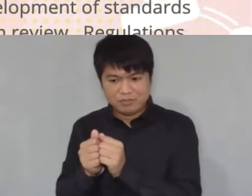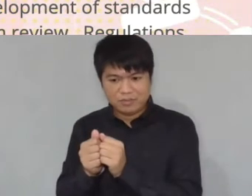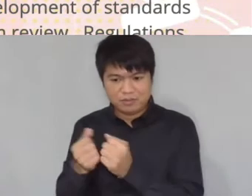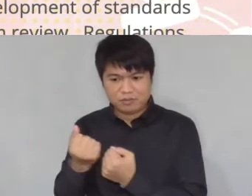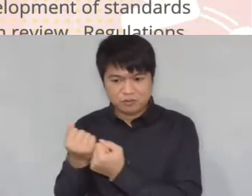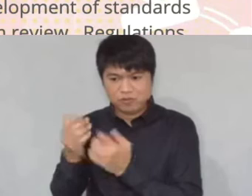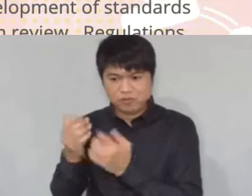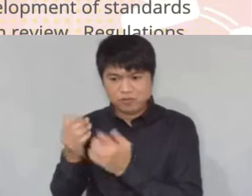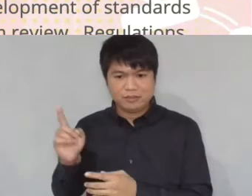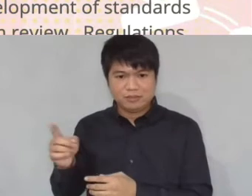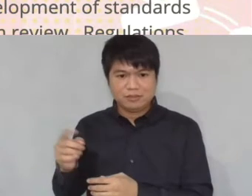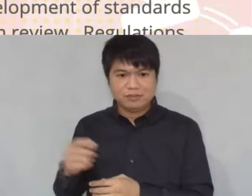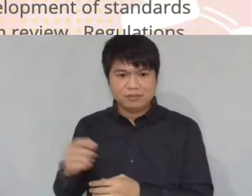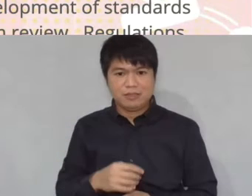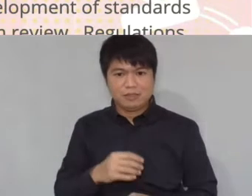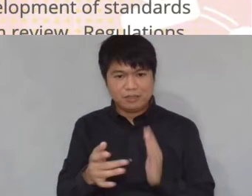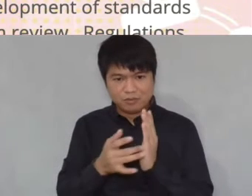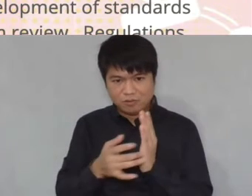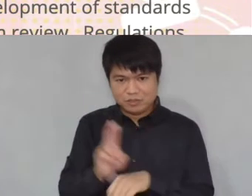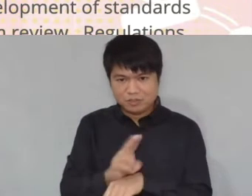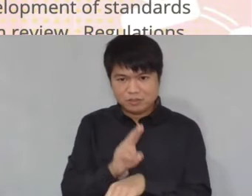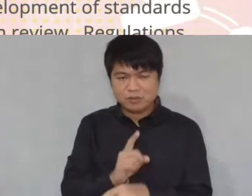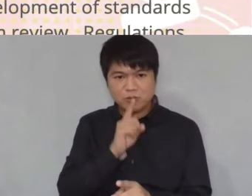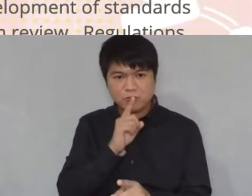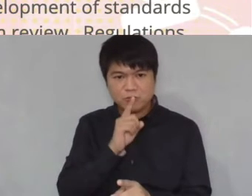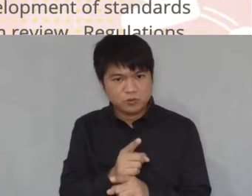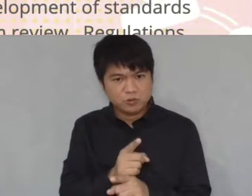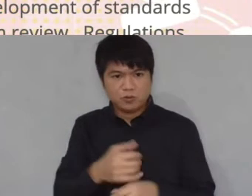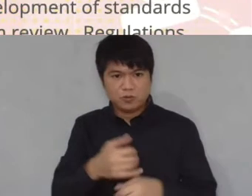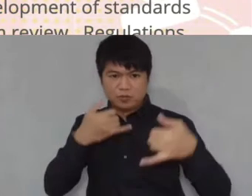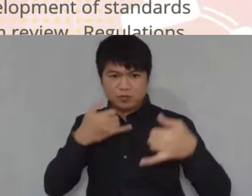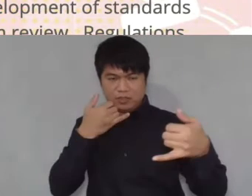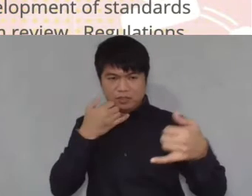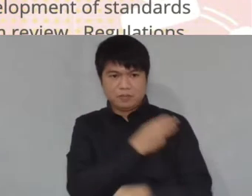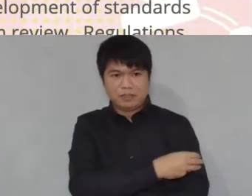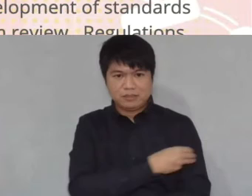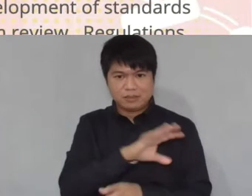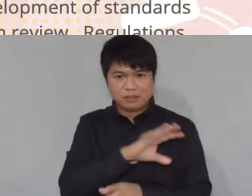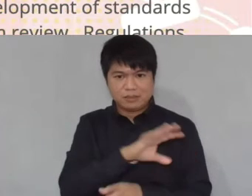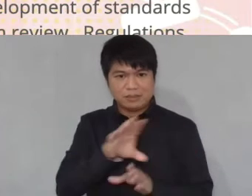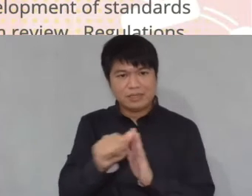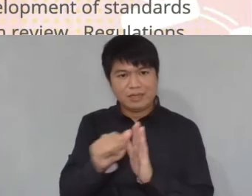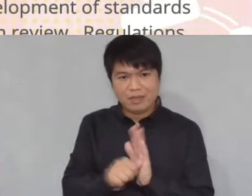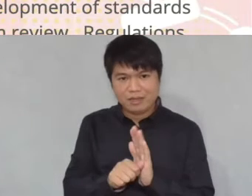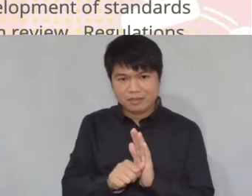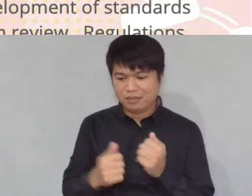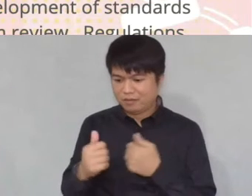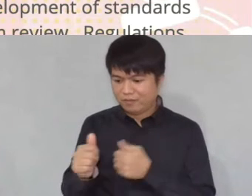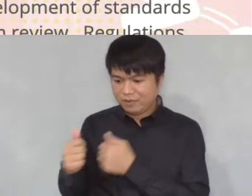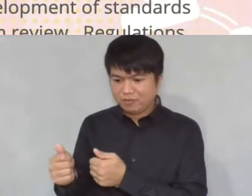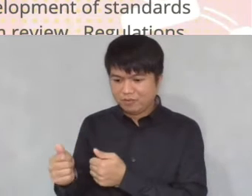regulations should leave no doubt as to the nature of telemedicine as an act constituting practice of medicine. That is so very